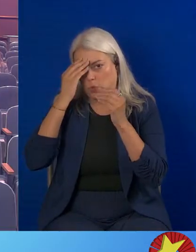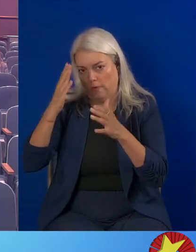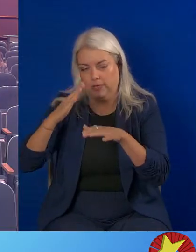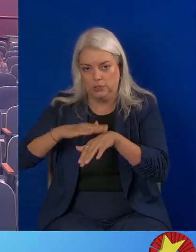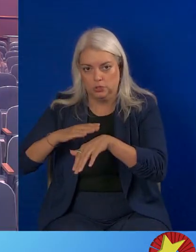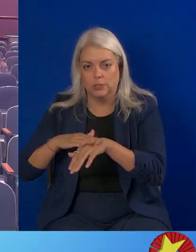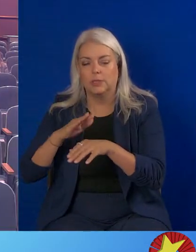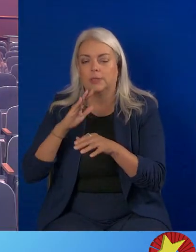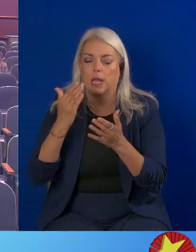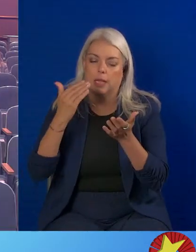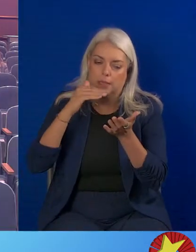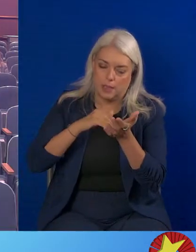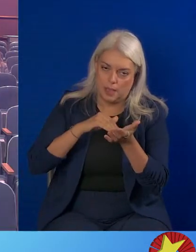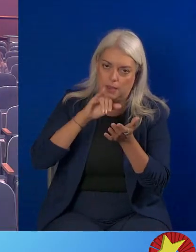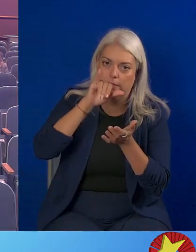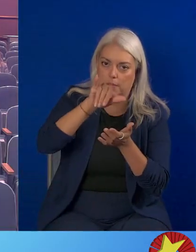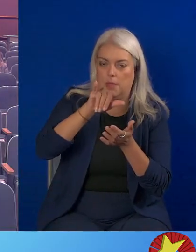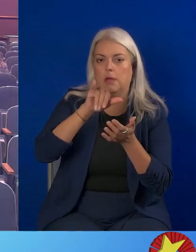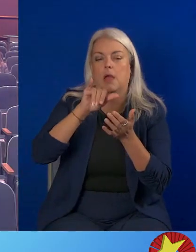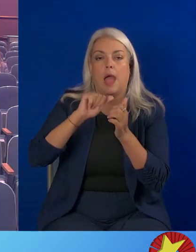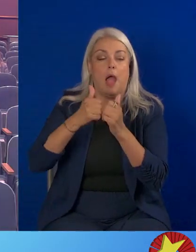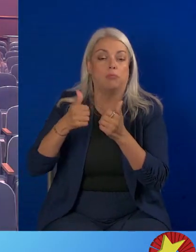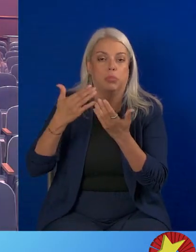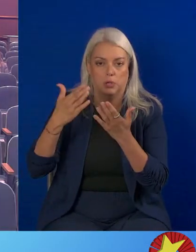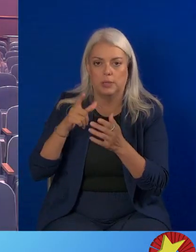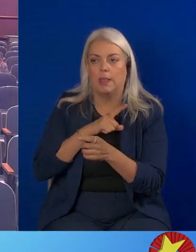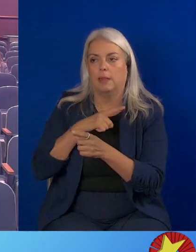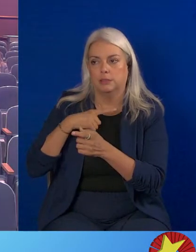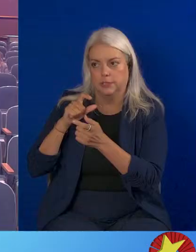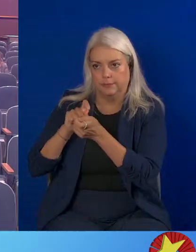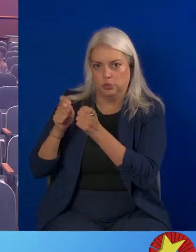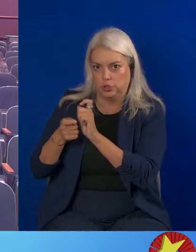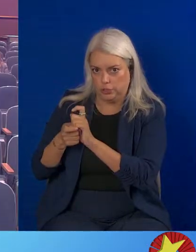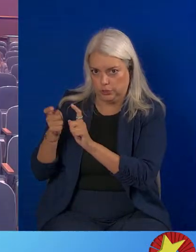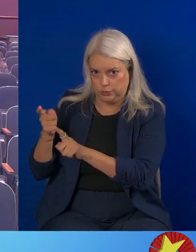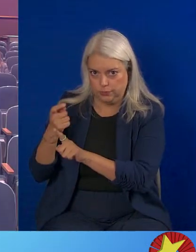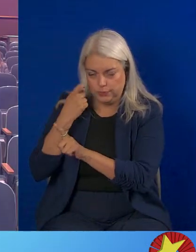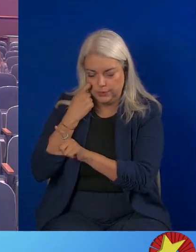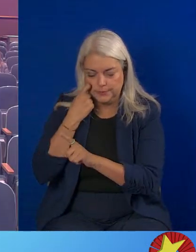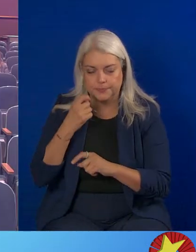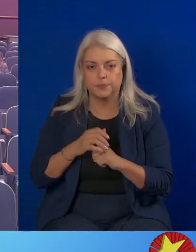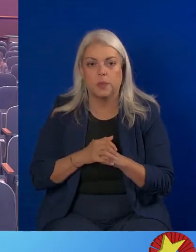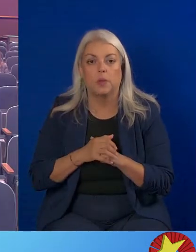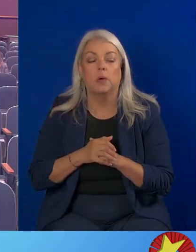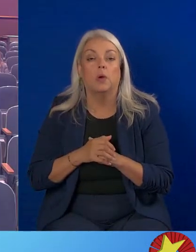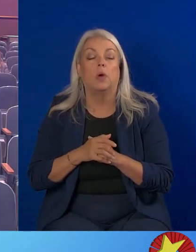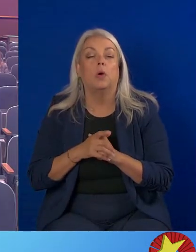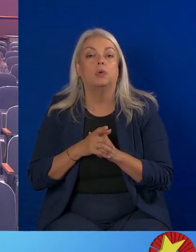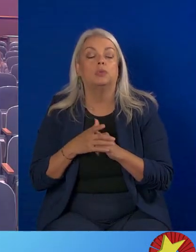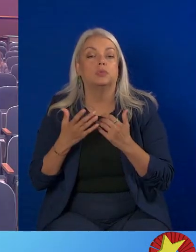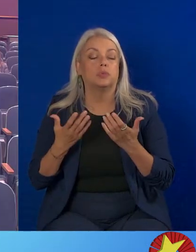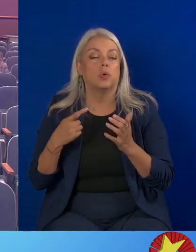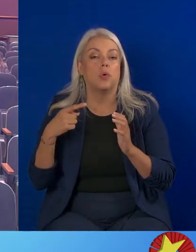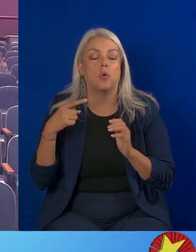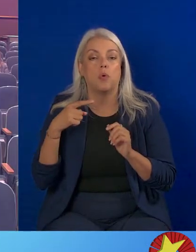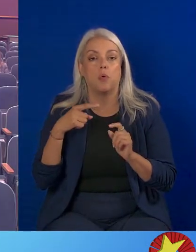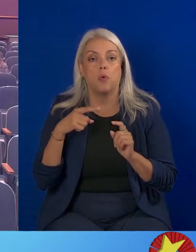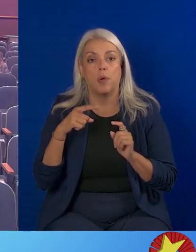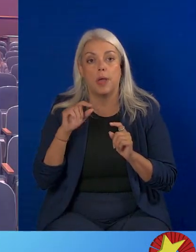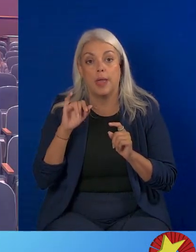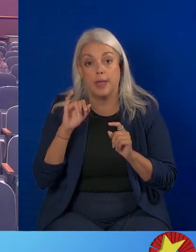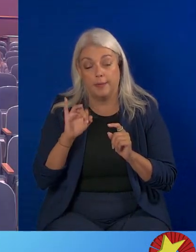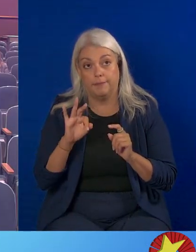again, this is in response to legislative changes, and what it is doing is